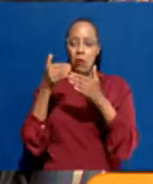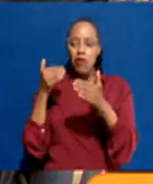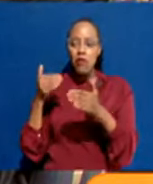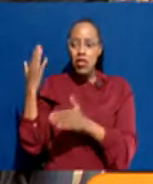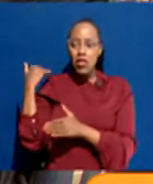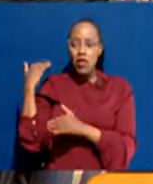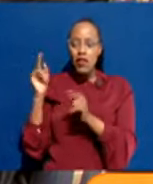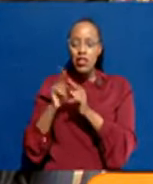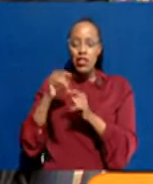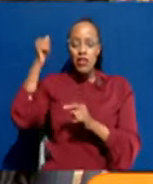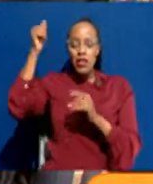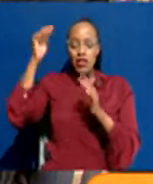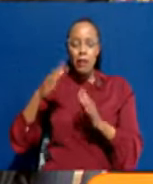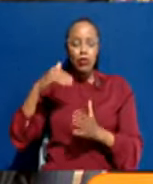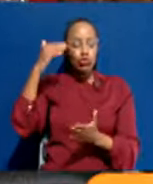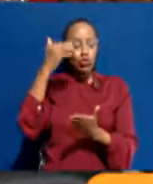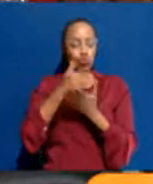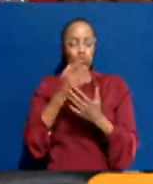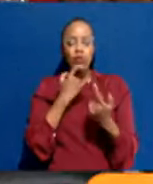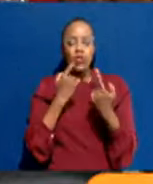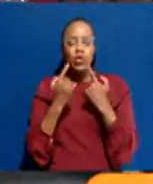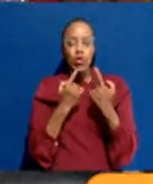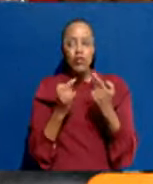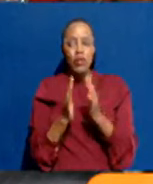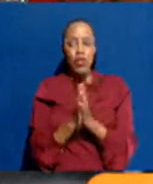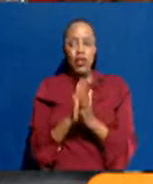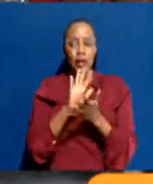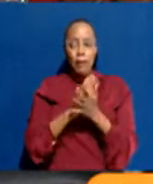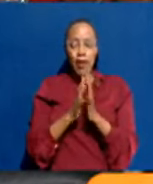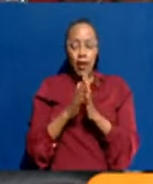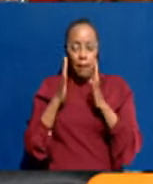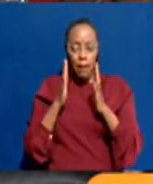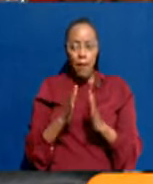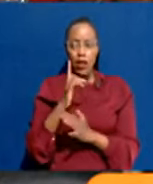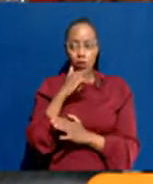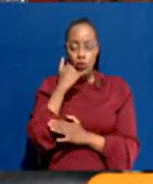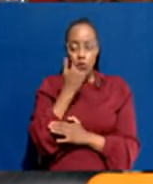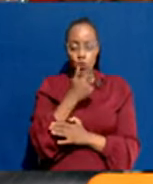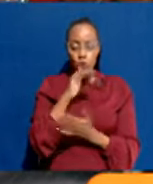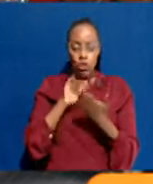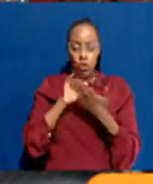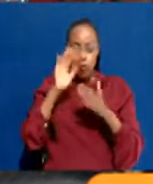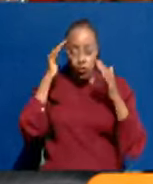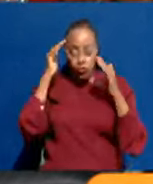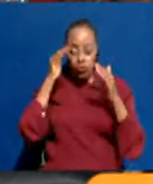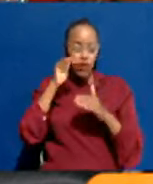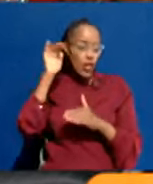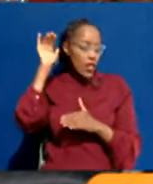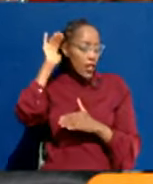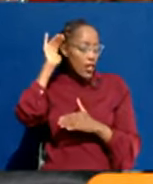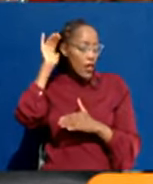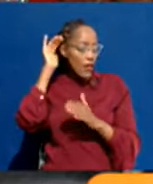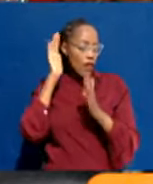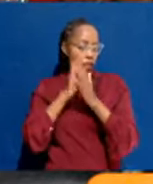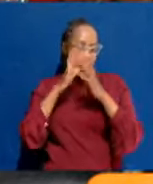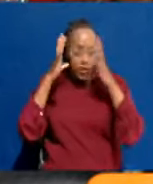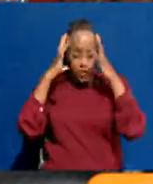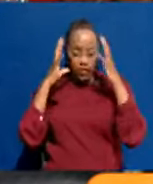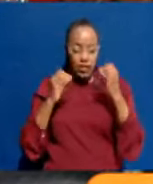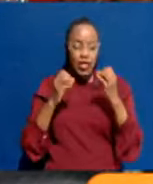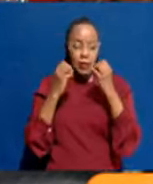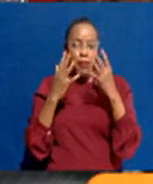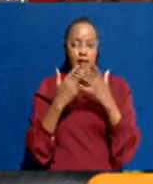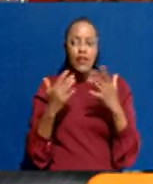as a politician and what have you. And became more of a listener and a decider.